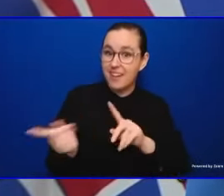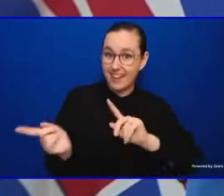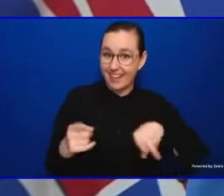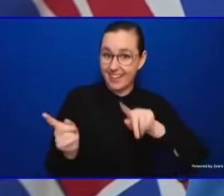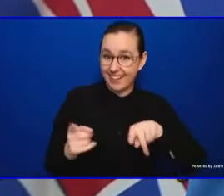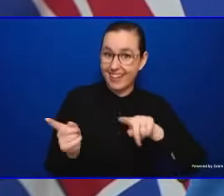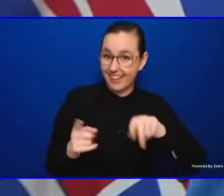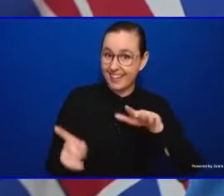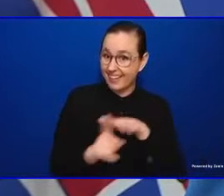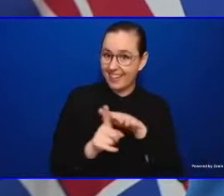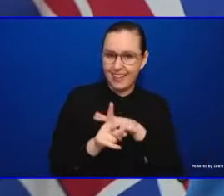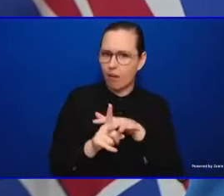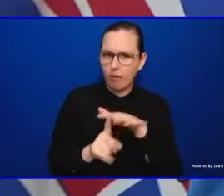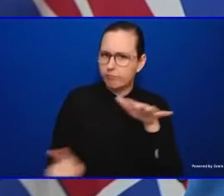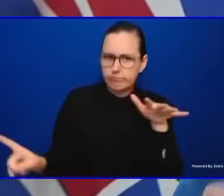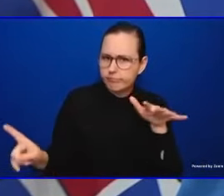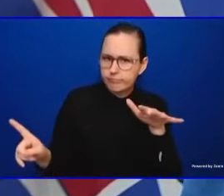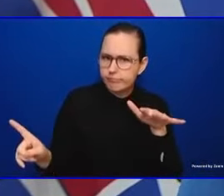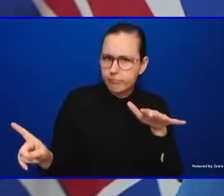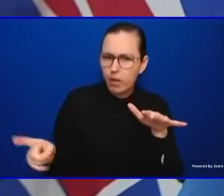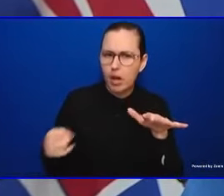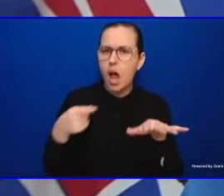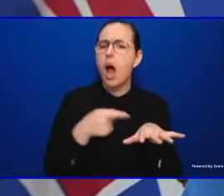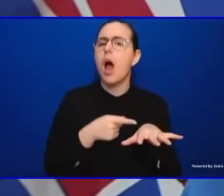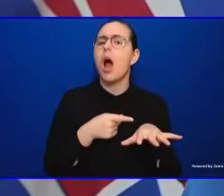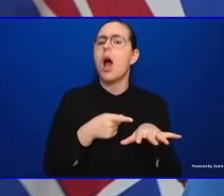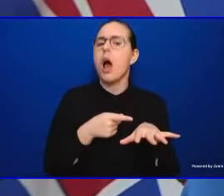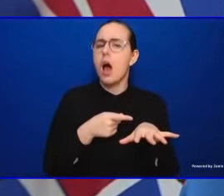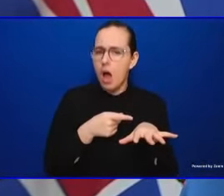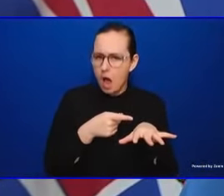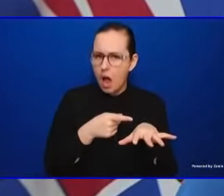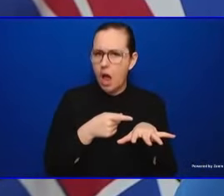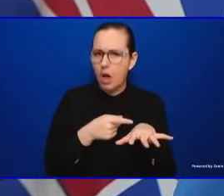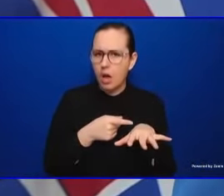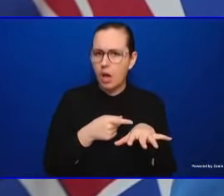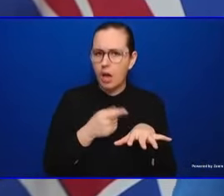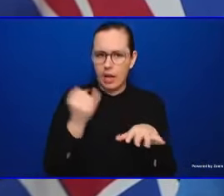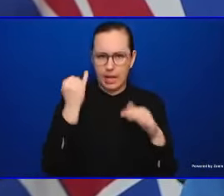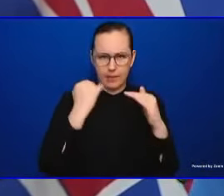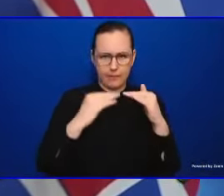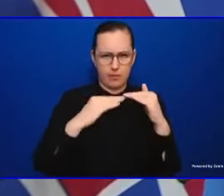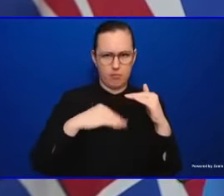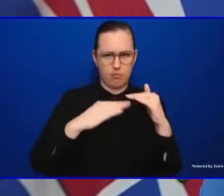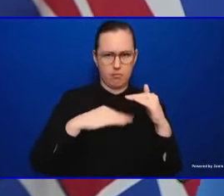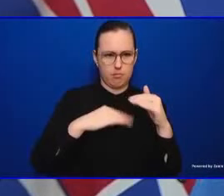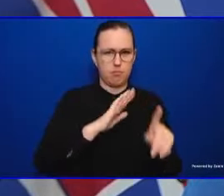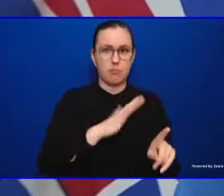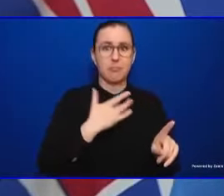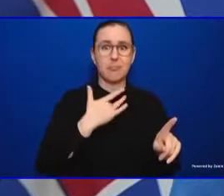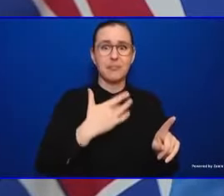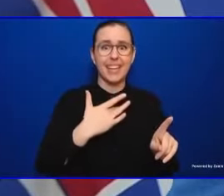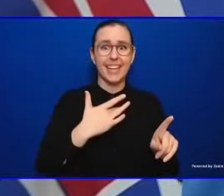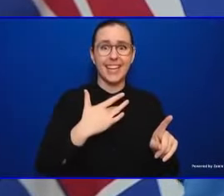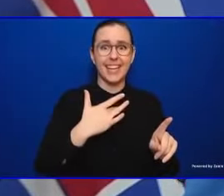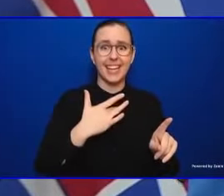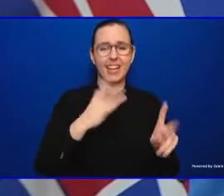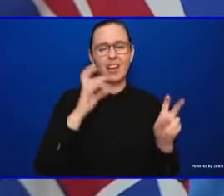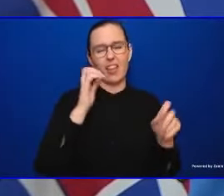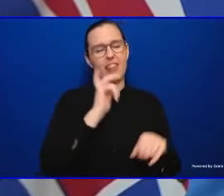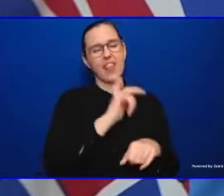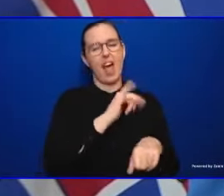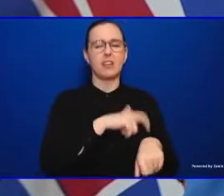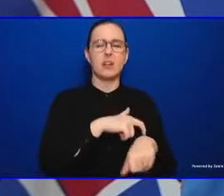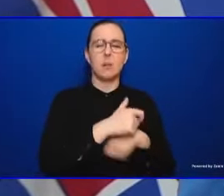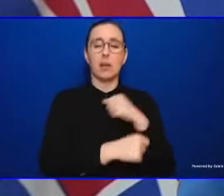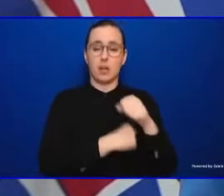and the school community if attendance dips notably below typical rates for this time of year. And that will trigger